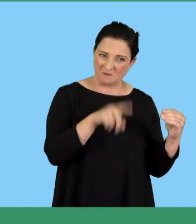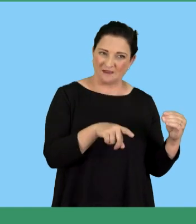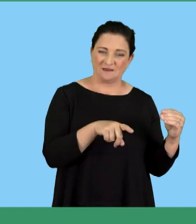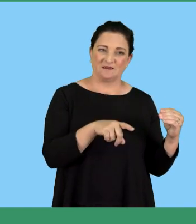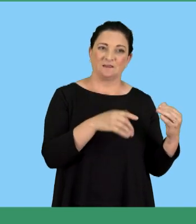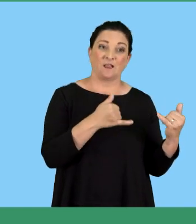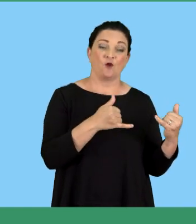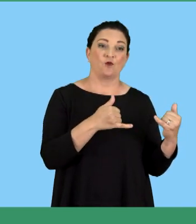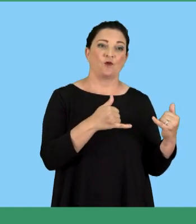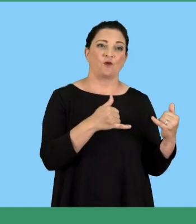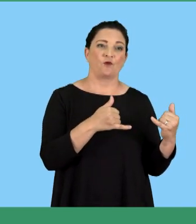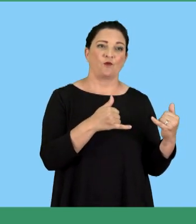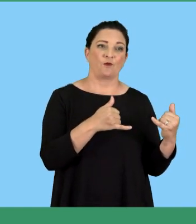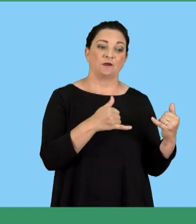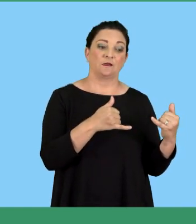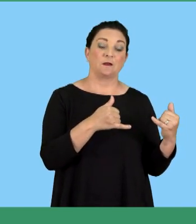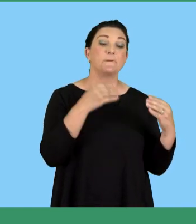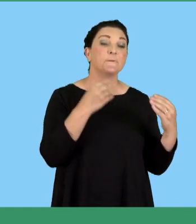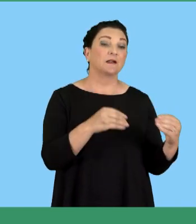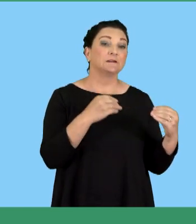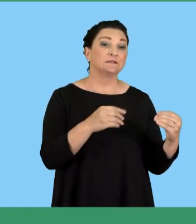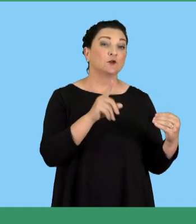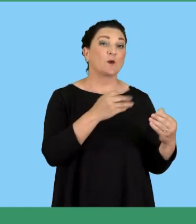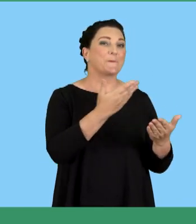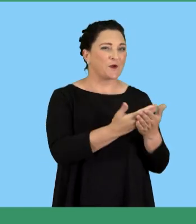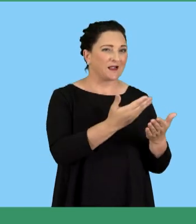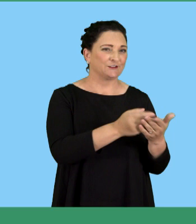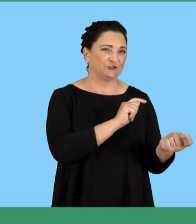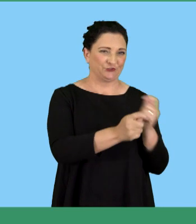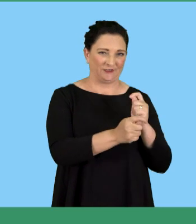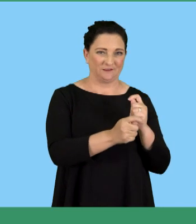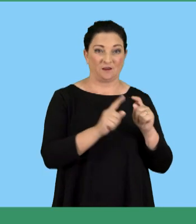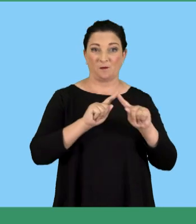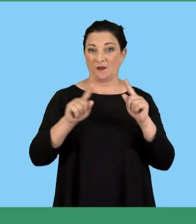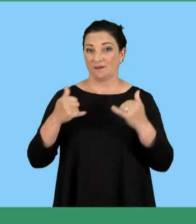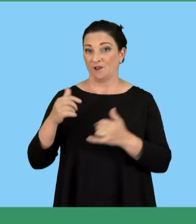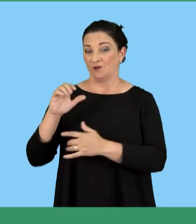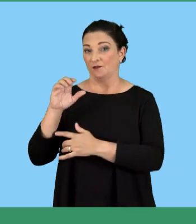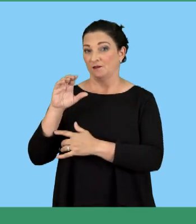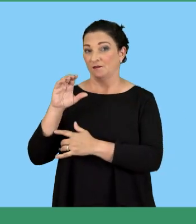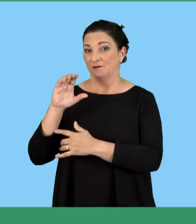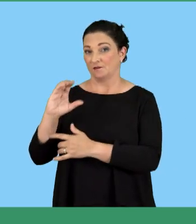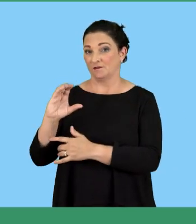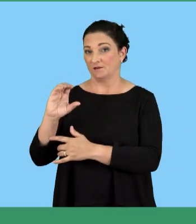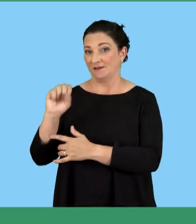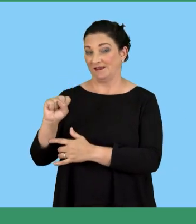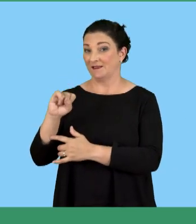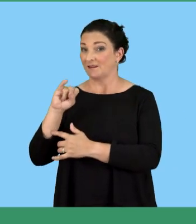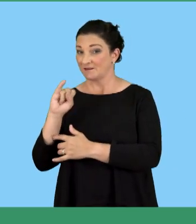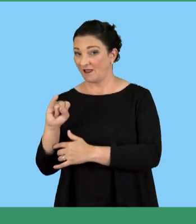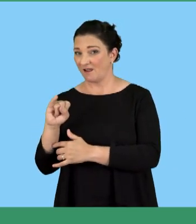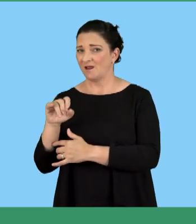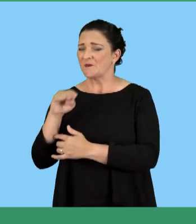sure the following. The intention is to change the business practice. But corporate social investment, this